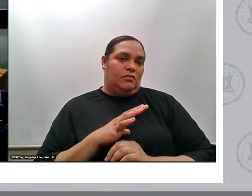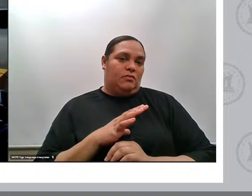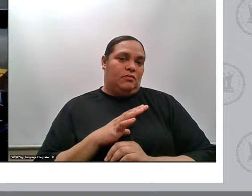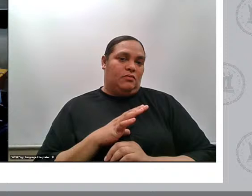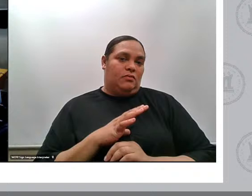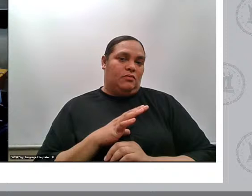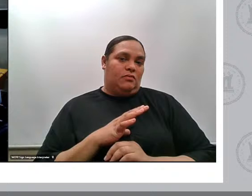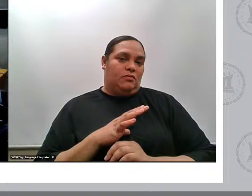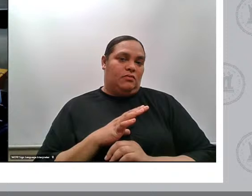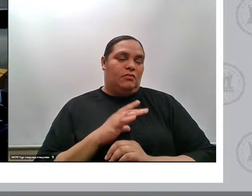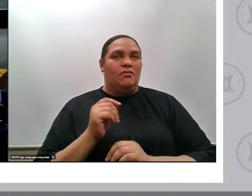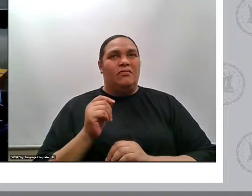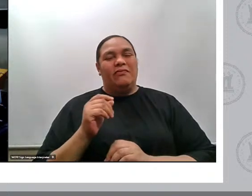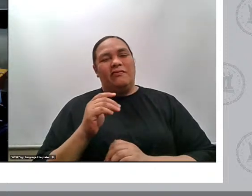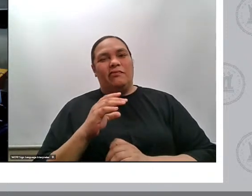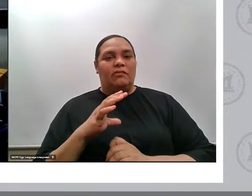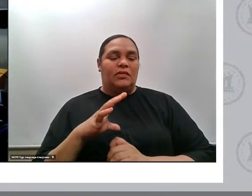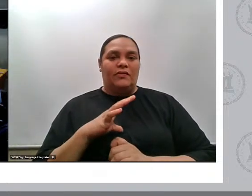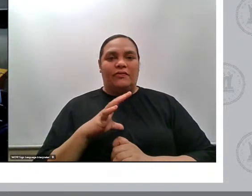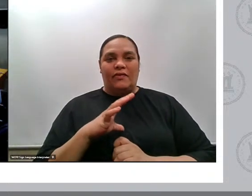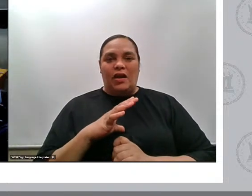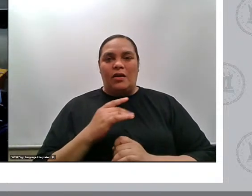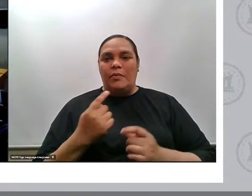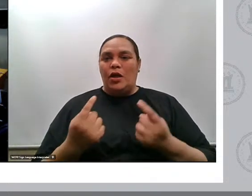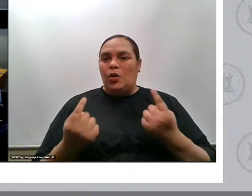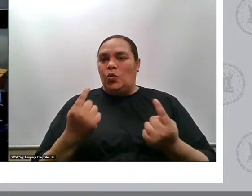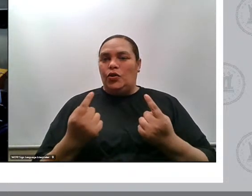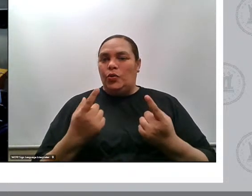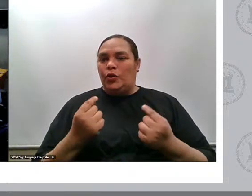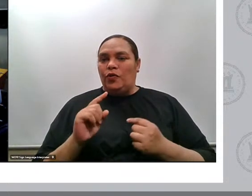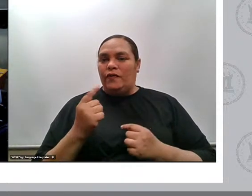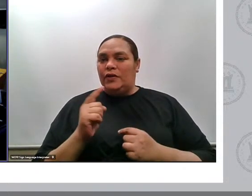That's fine. That's all right. Which one are we doing first?